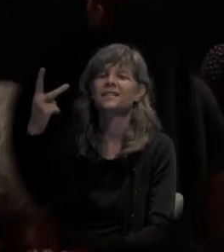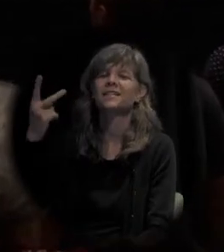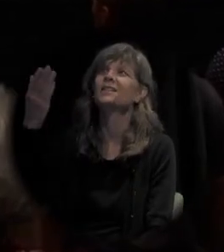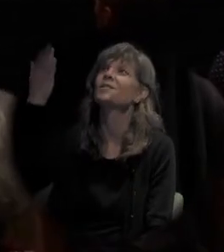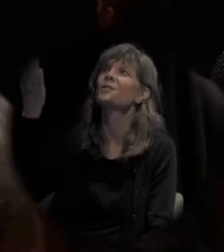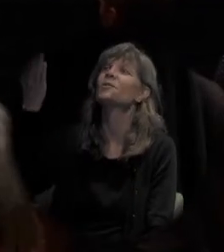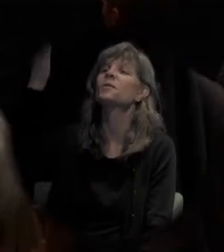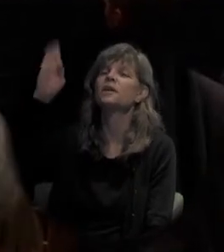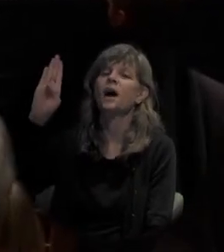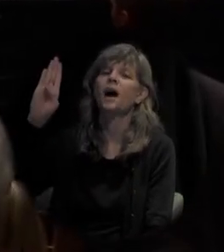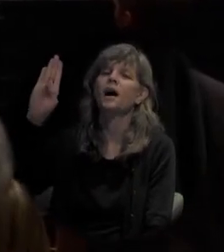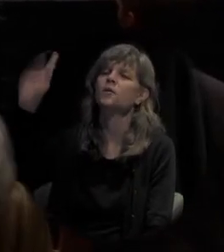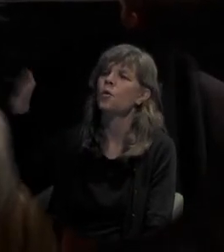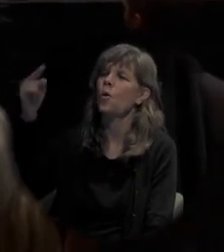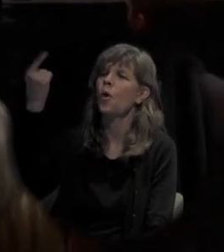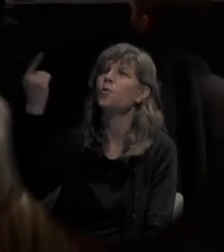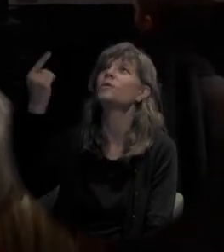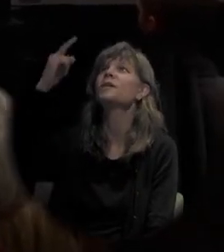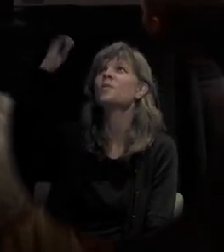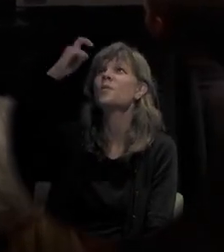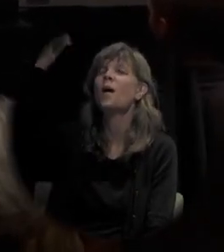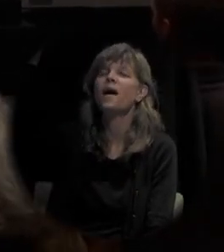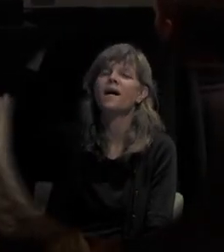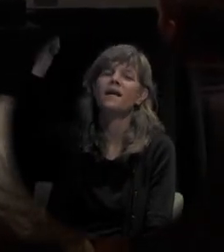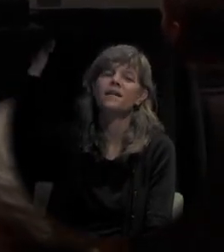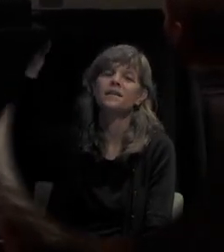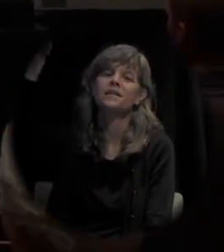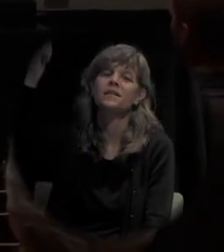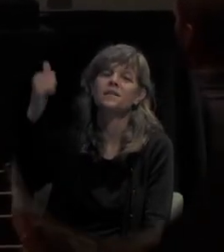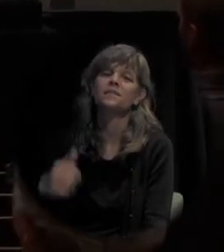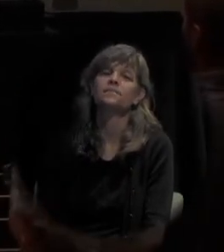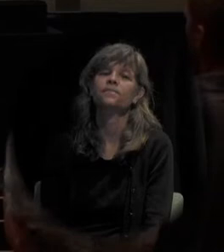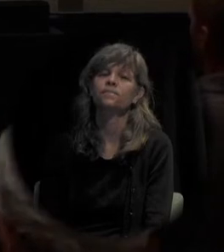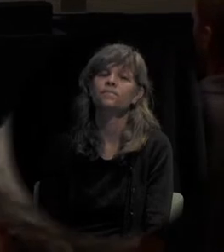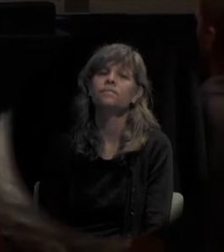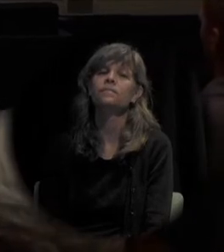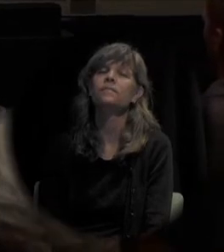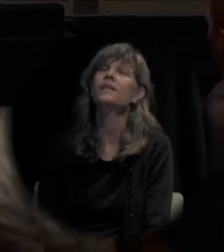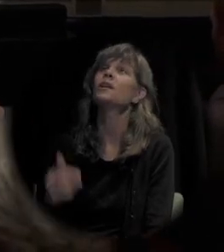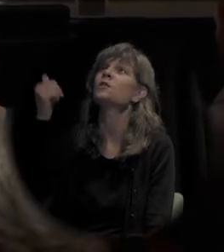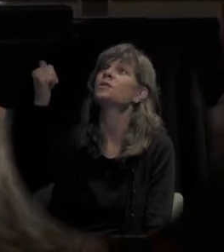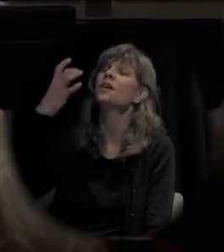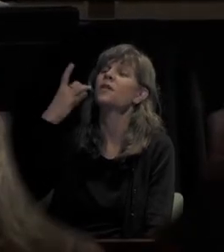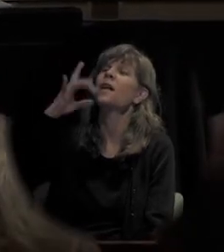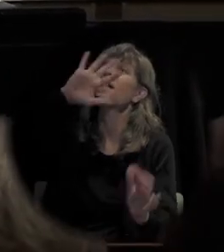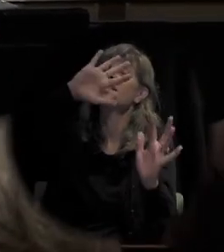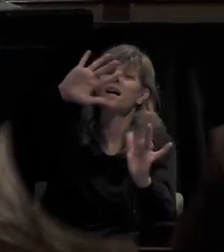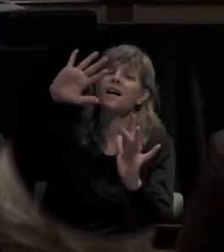Immortal, invisible, God only wise, in light.